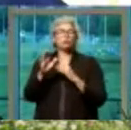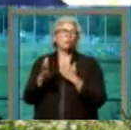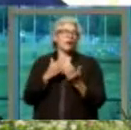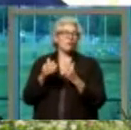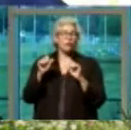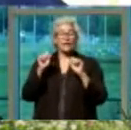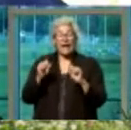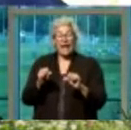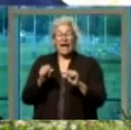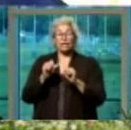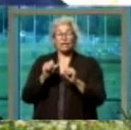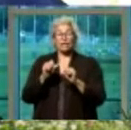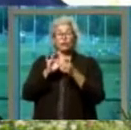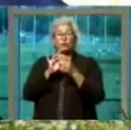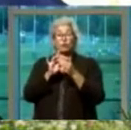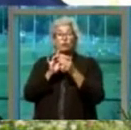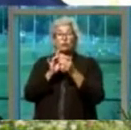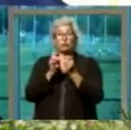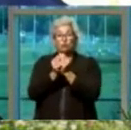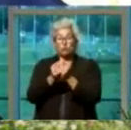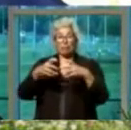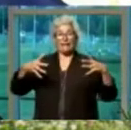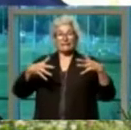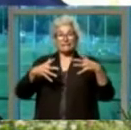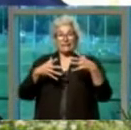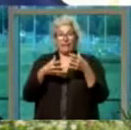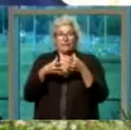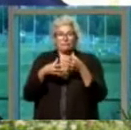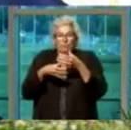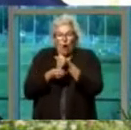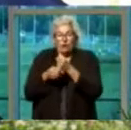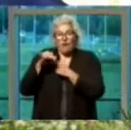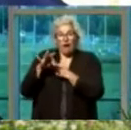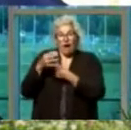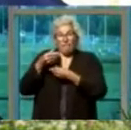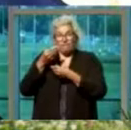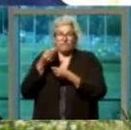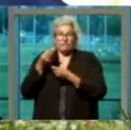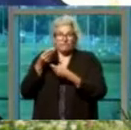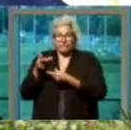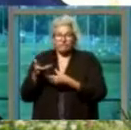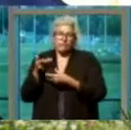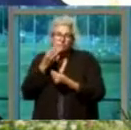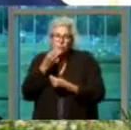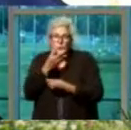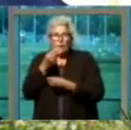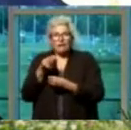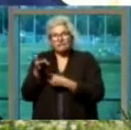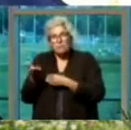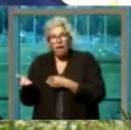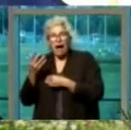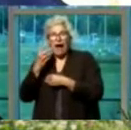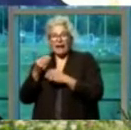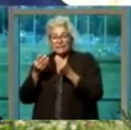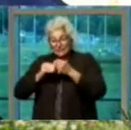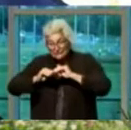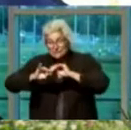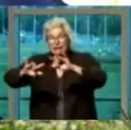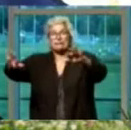the bottleneck at our ports and also to help our schools continue to feed our children wholesome and nutritious